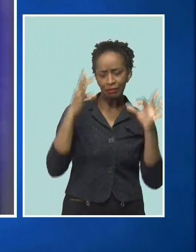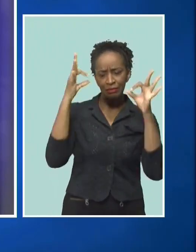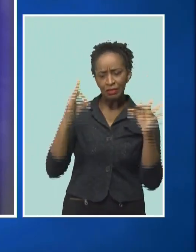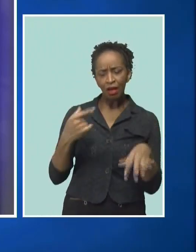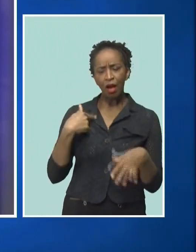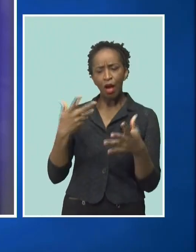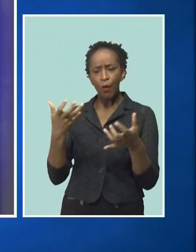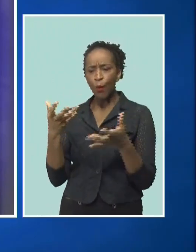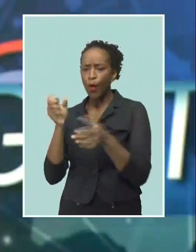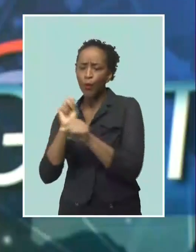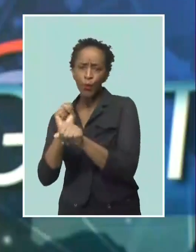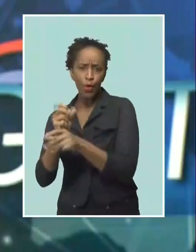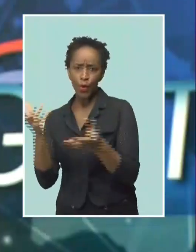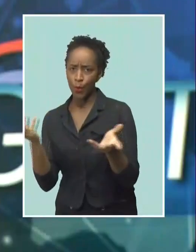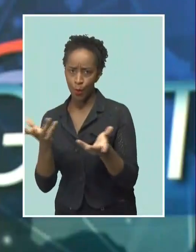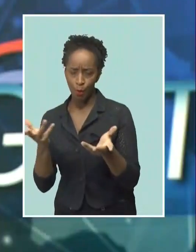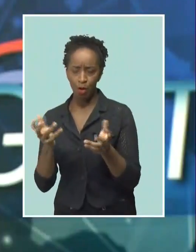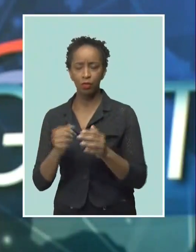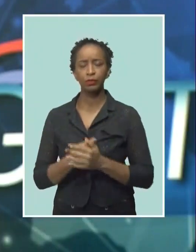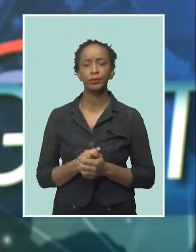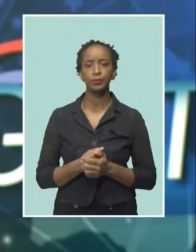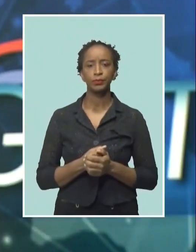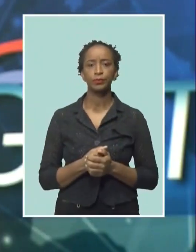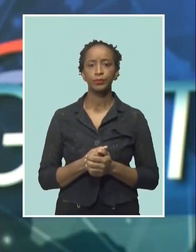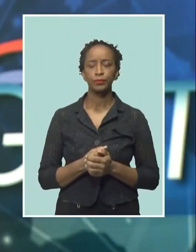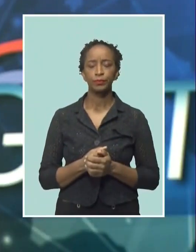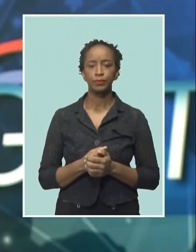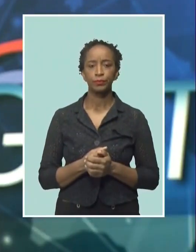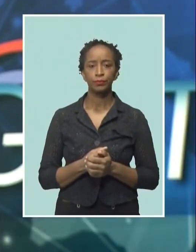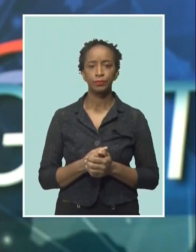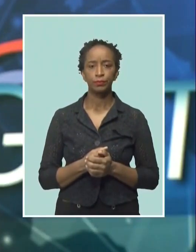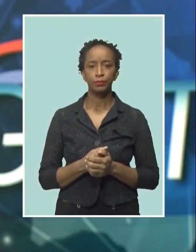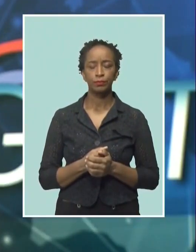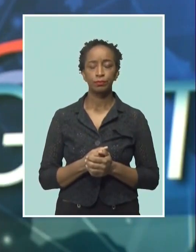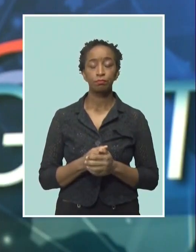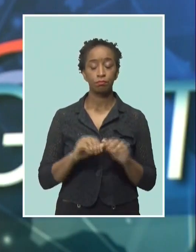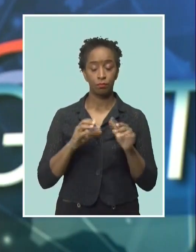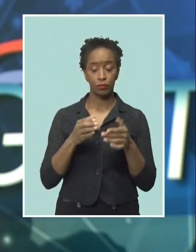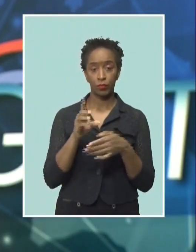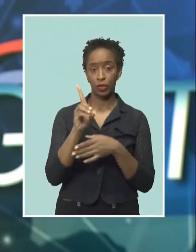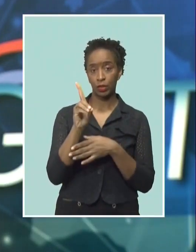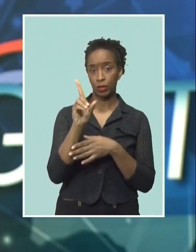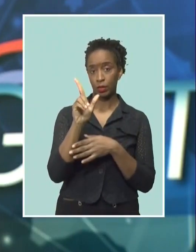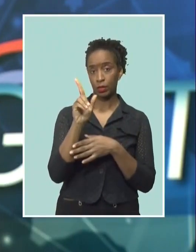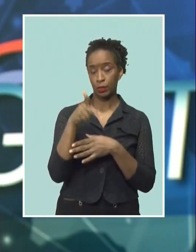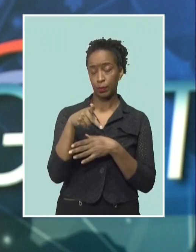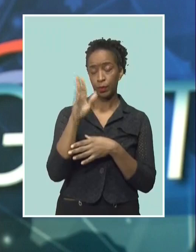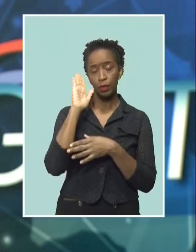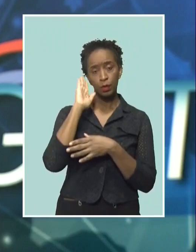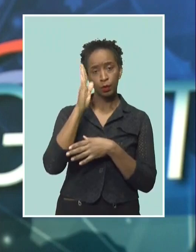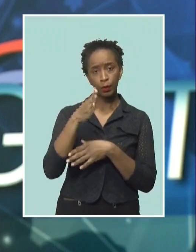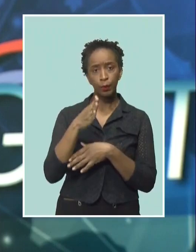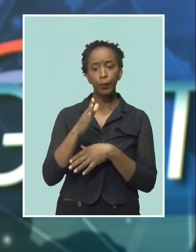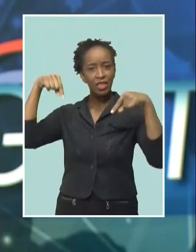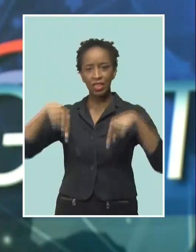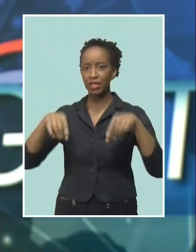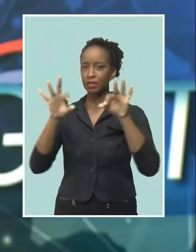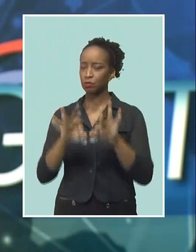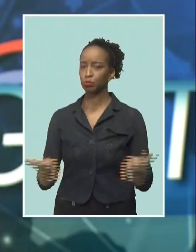certain things. Mr. Worrell notes the DLP will be hosting a number of events in Mr. Barrow's